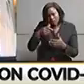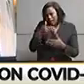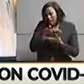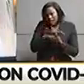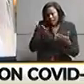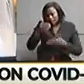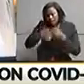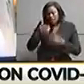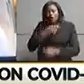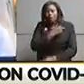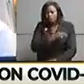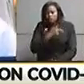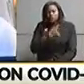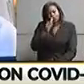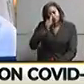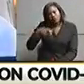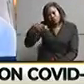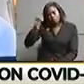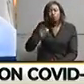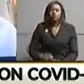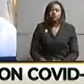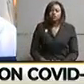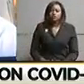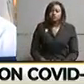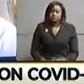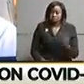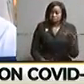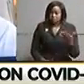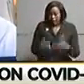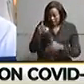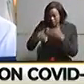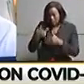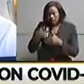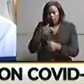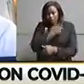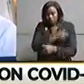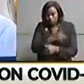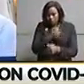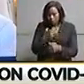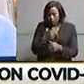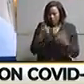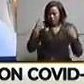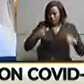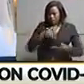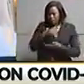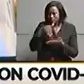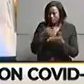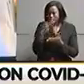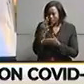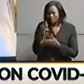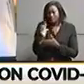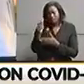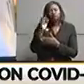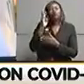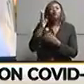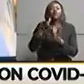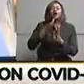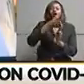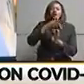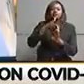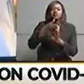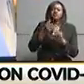finding out where the testing center is. You just go to a nearest health center 3. They will guide you. They will tell you where to